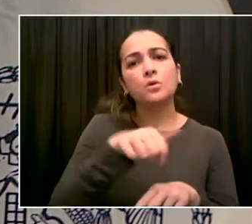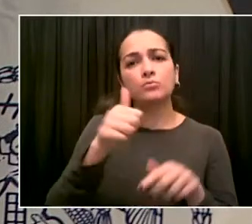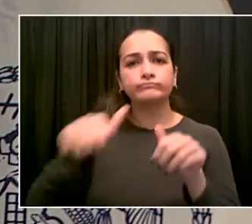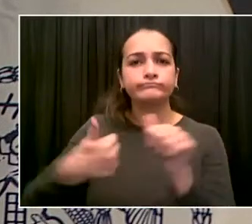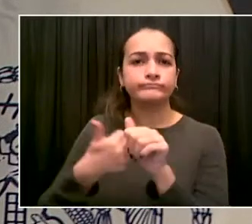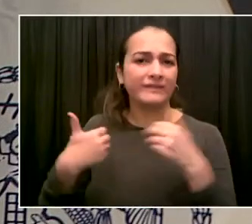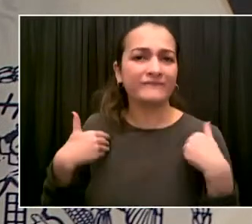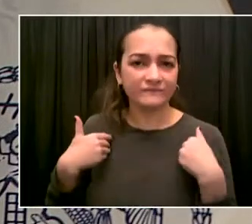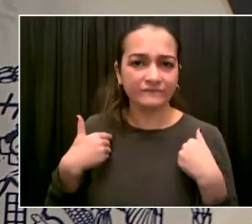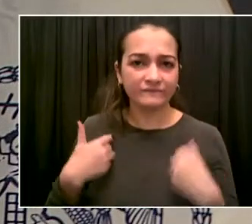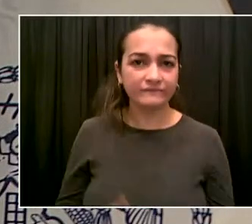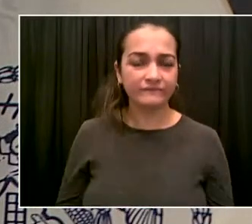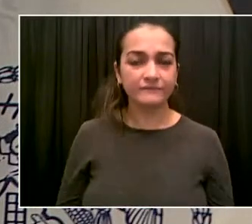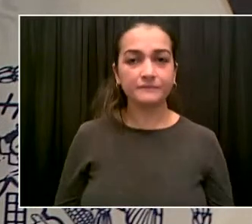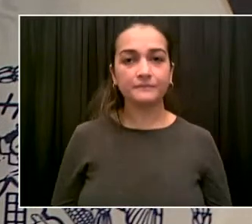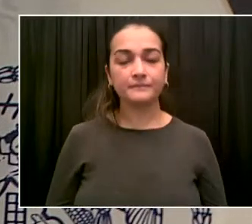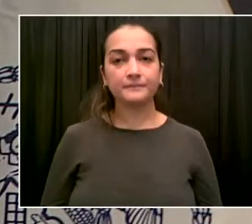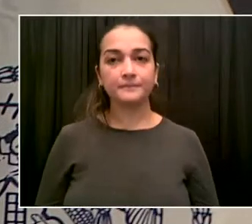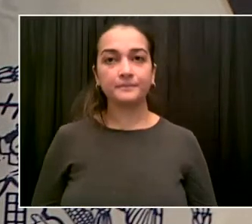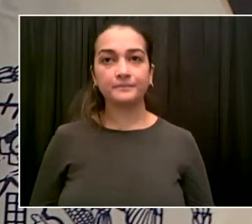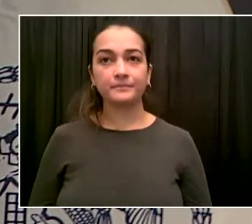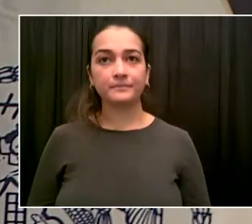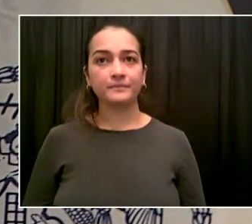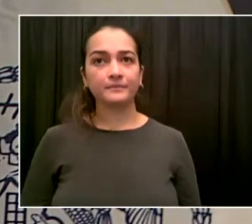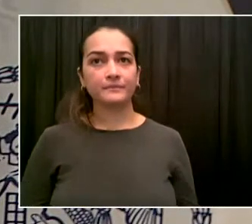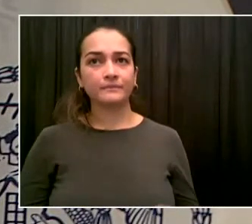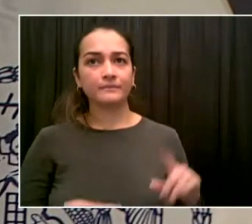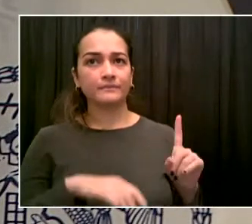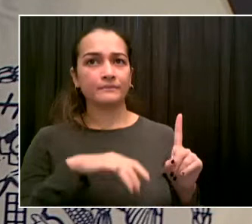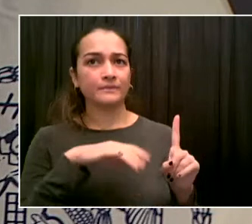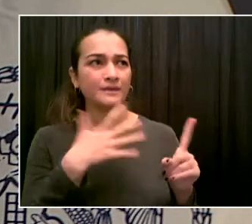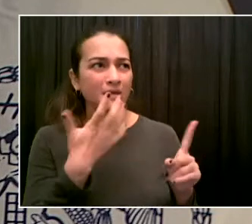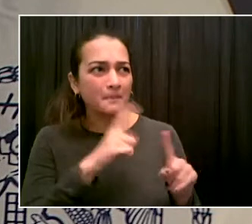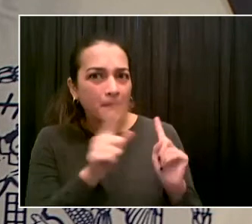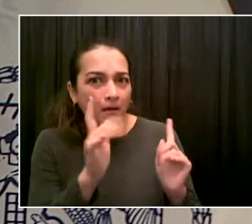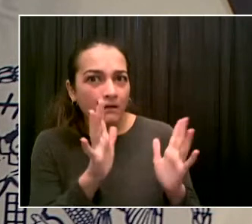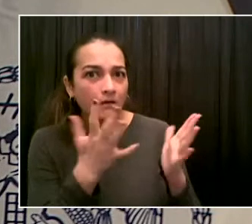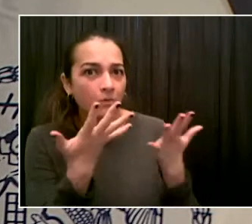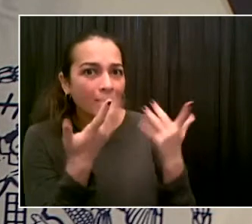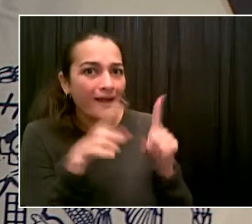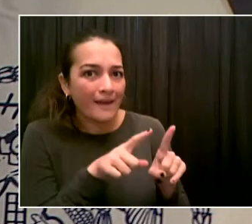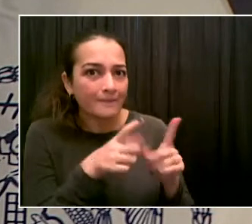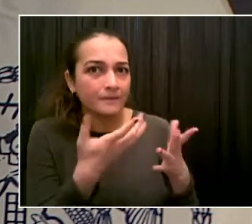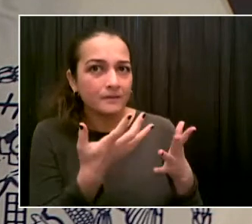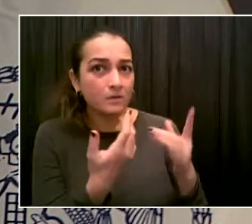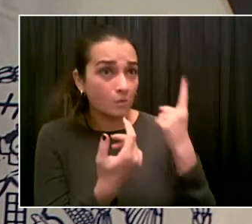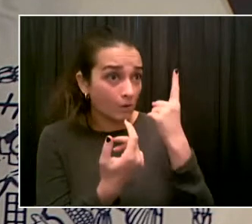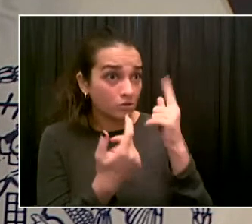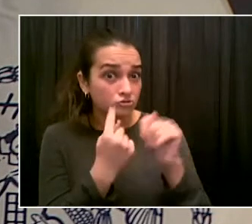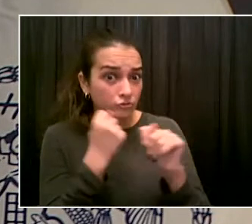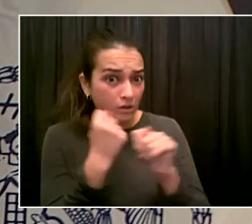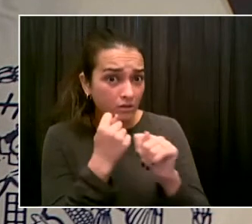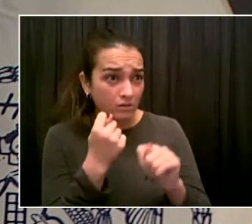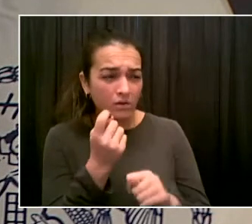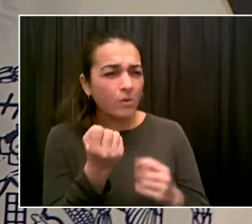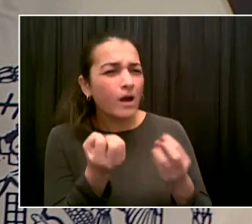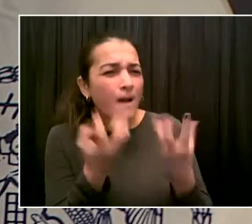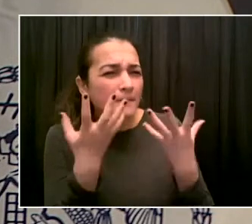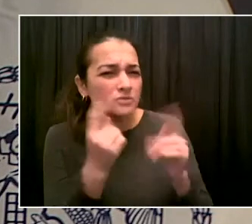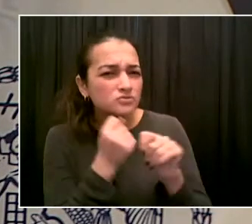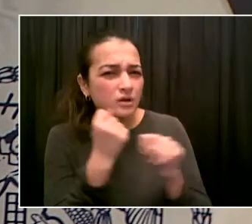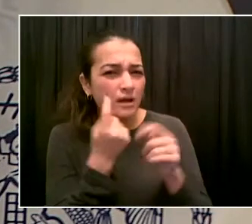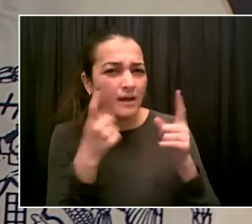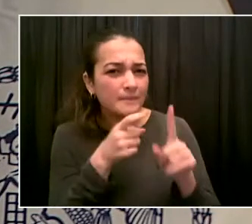So what exactly happened? How many trucks were affected? And were they inoperable? What was